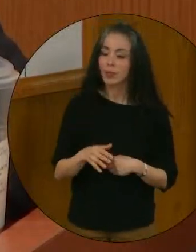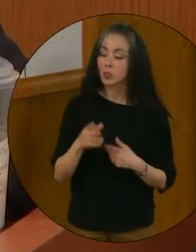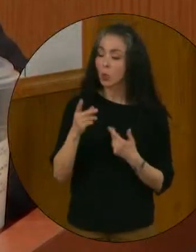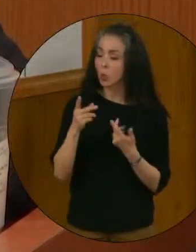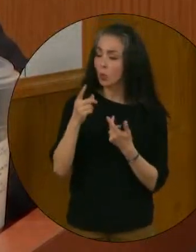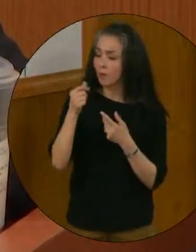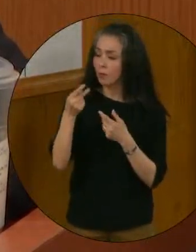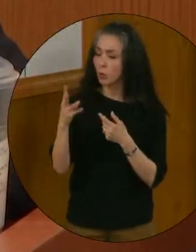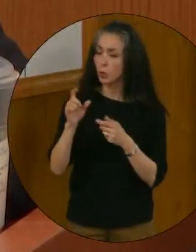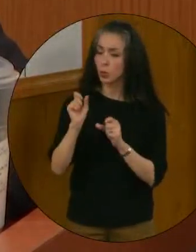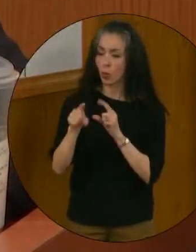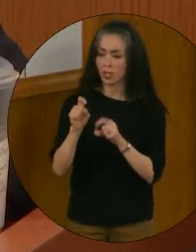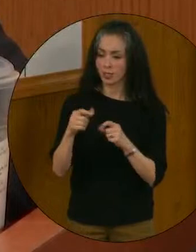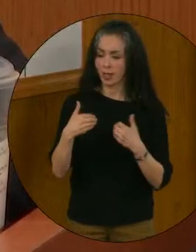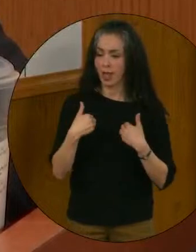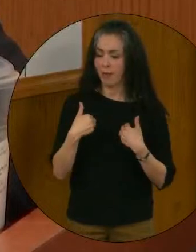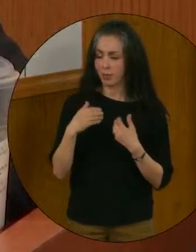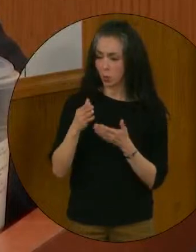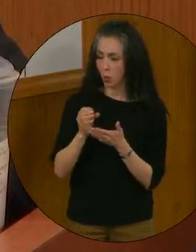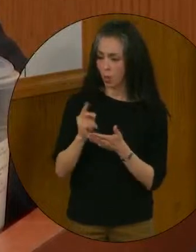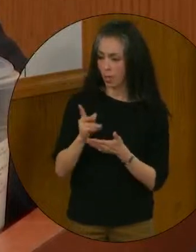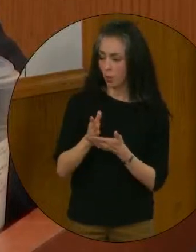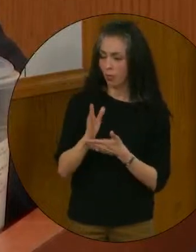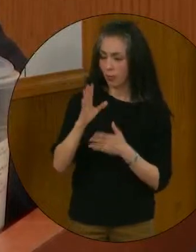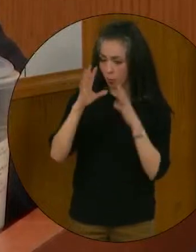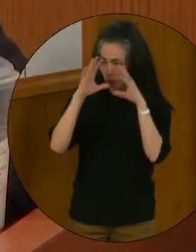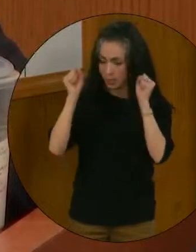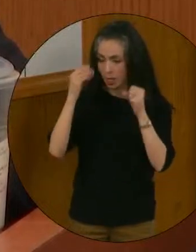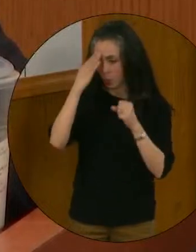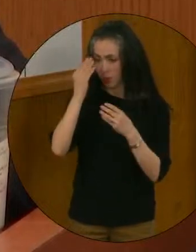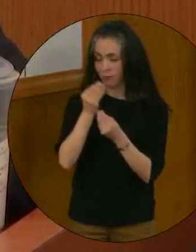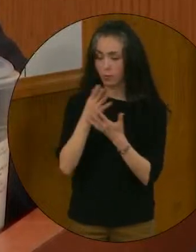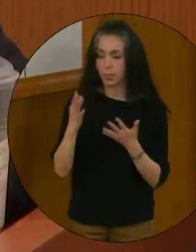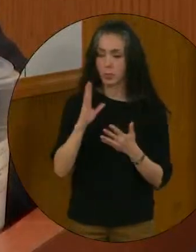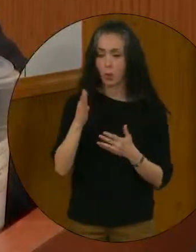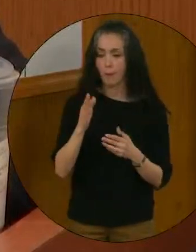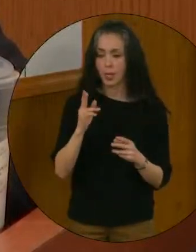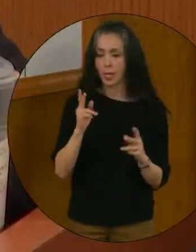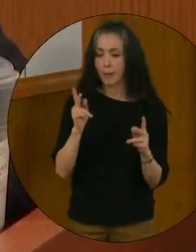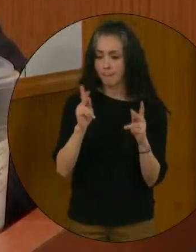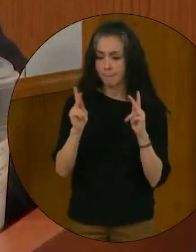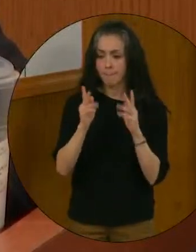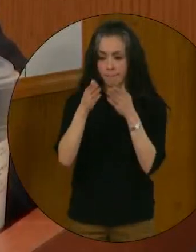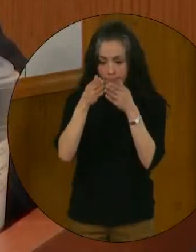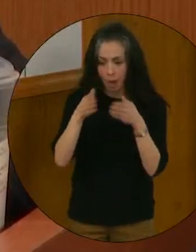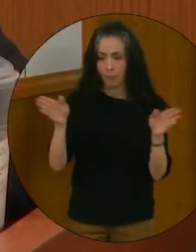president. One is, I know that this information is going to be public. The bargaining units are